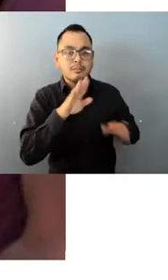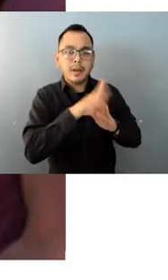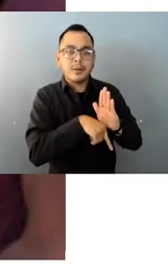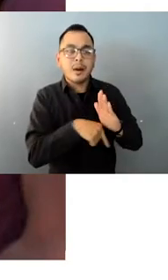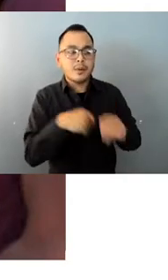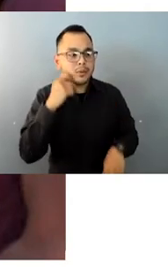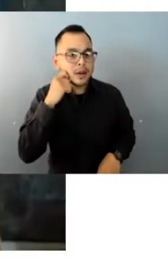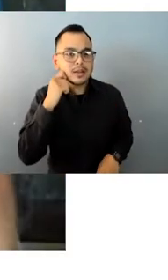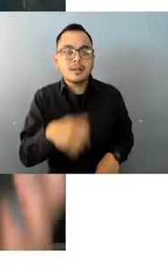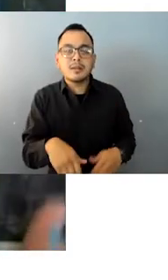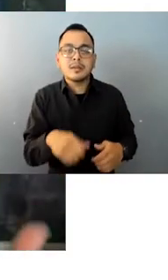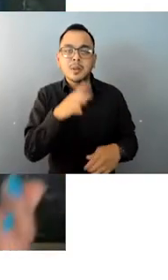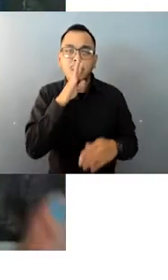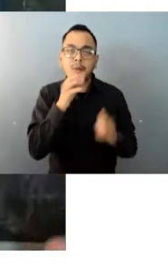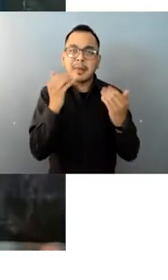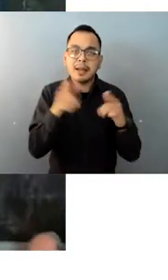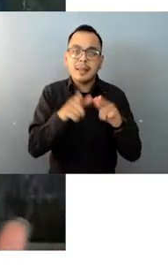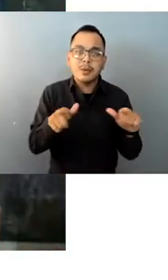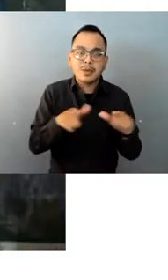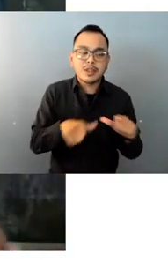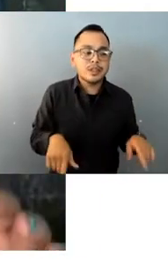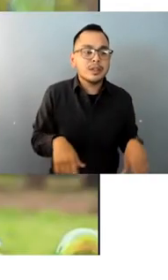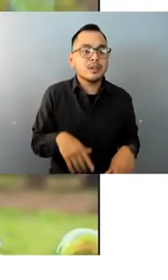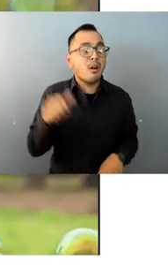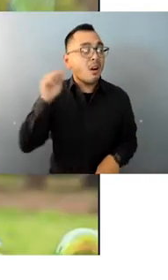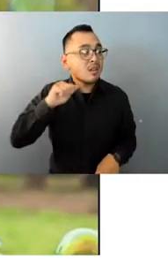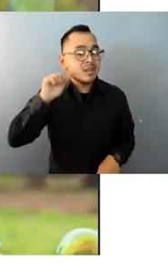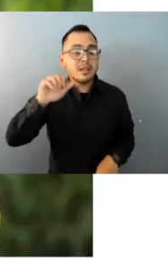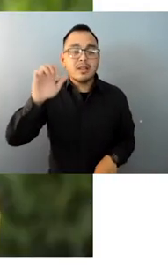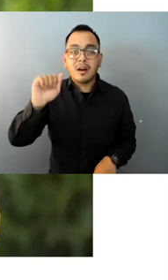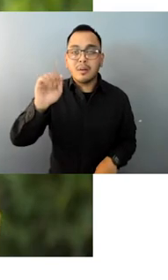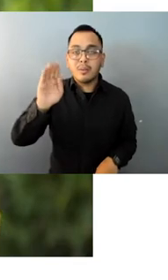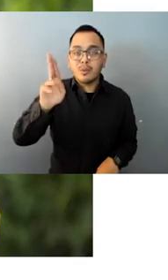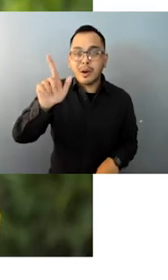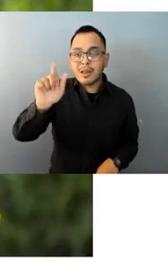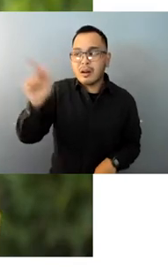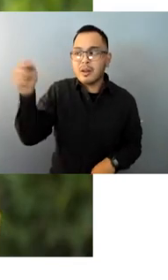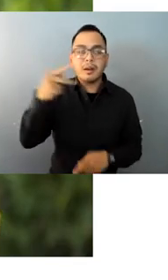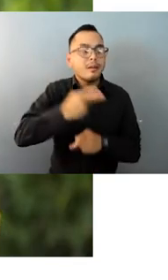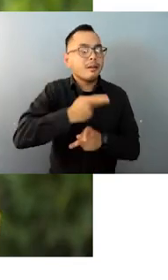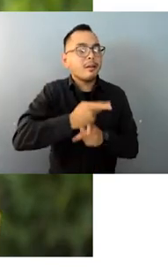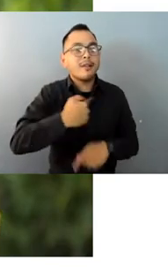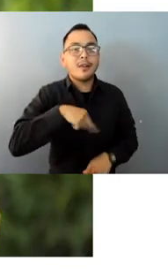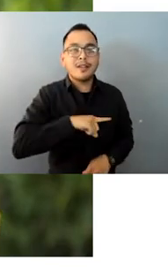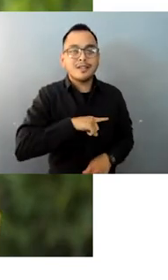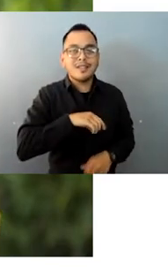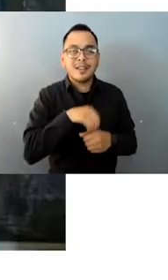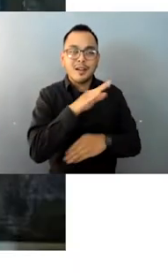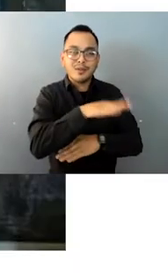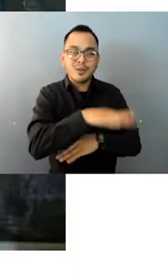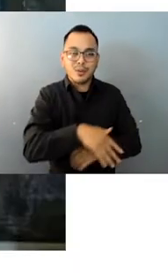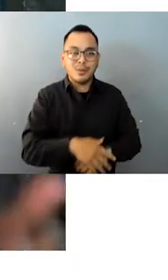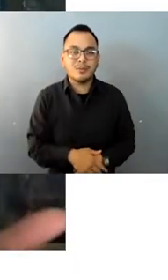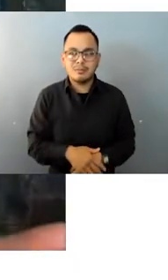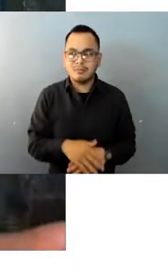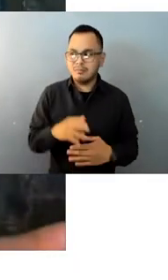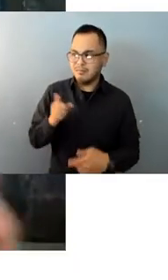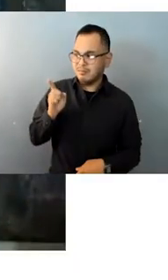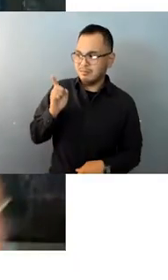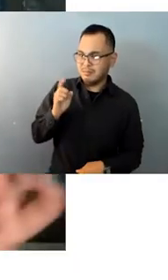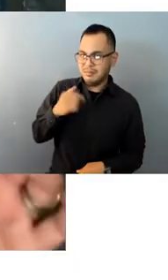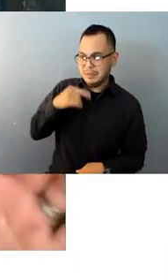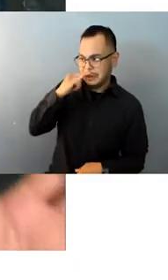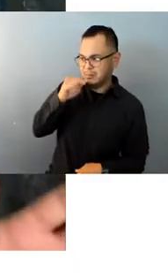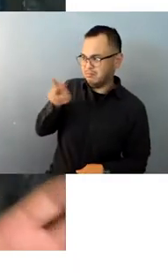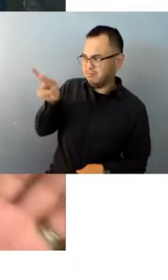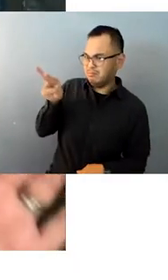ethnic backgrounds. They spoke many languages. Aunties and abuelas cared for us in the afternoon, and it wasn't clear whether